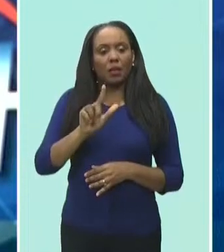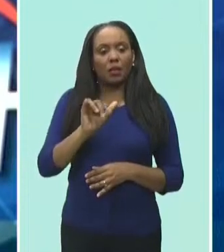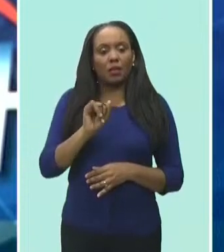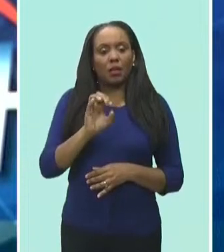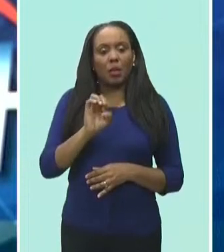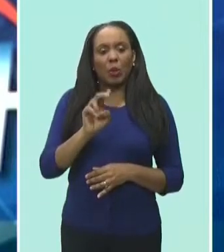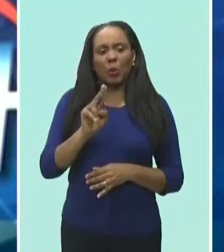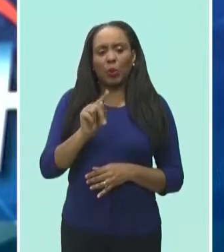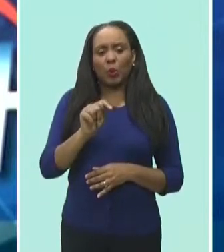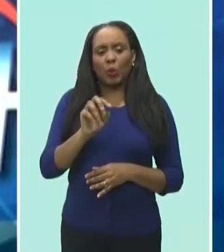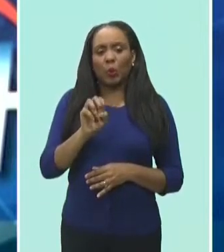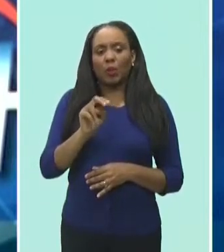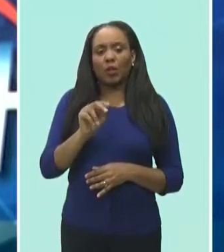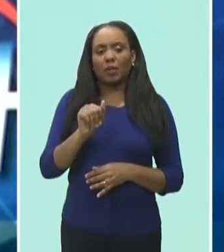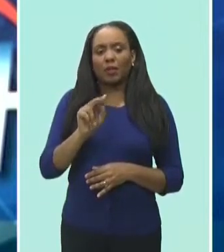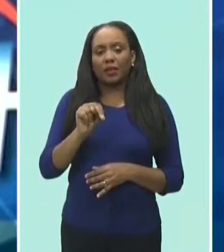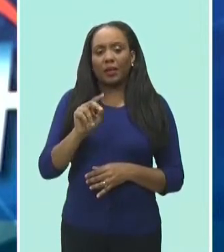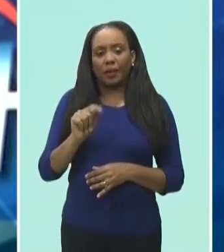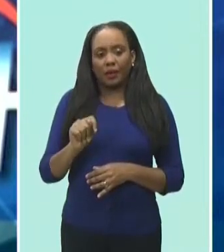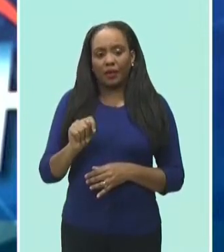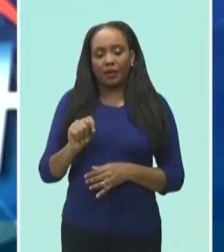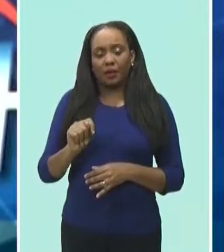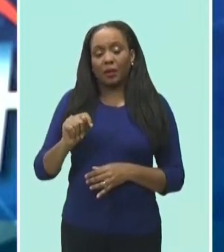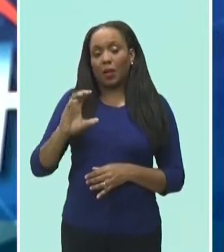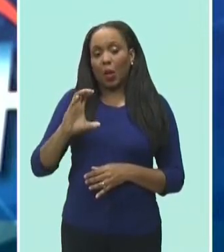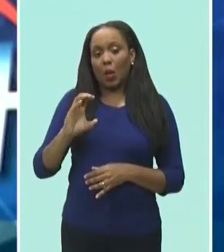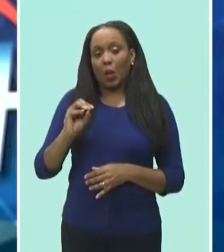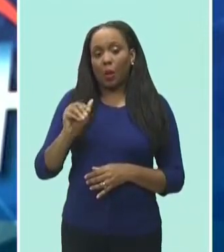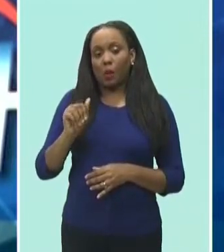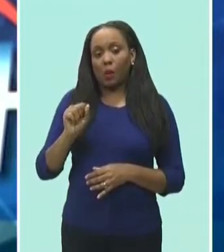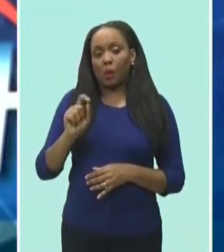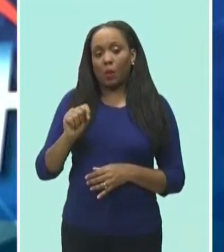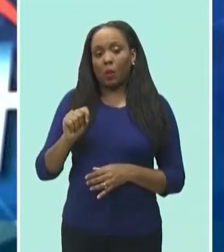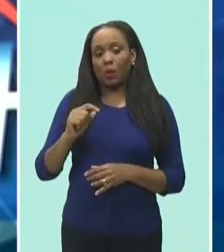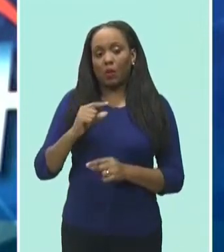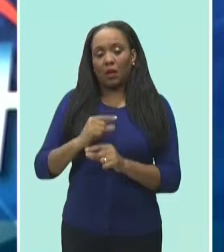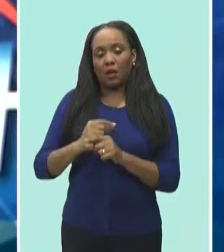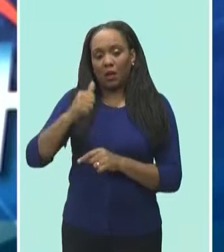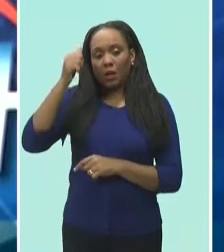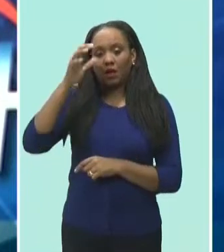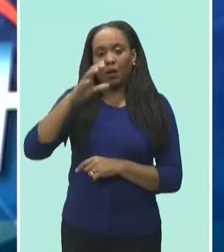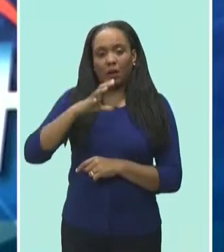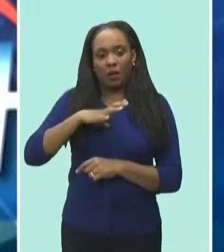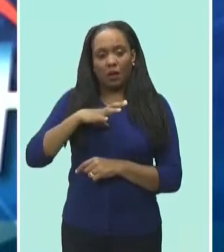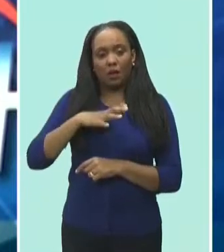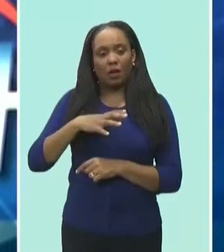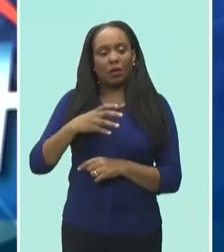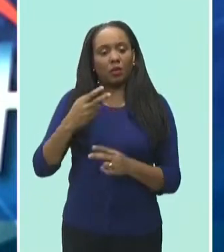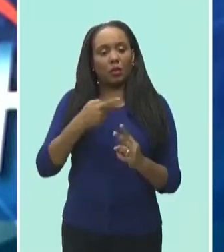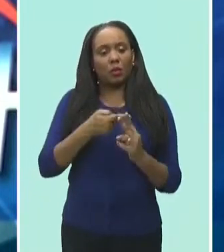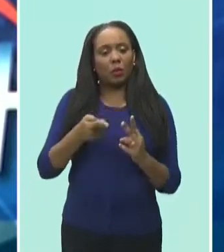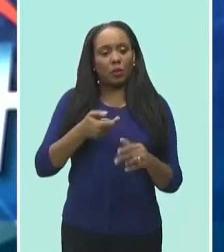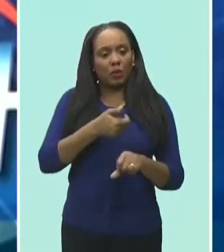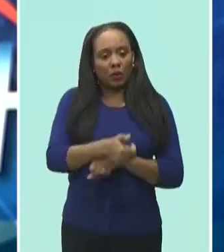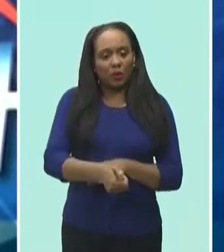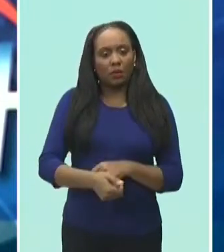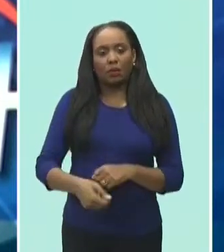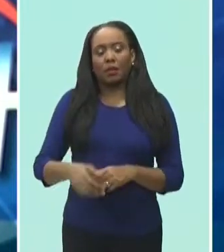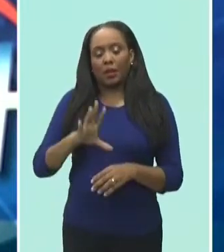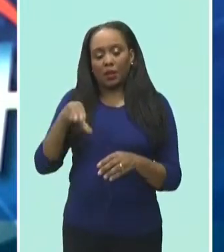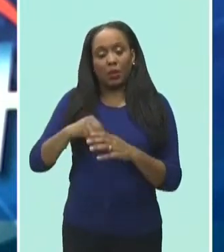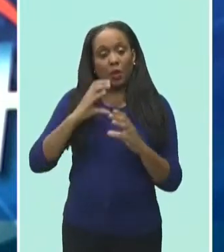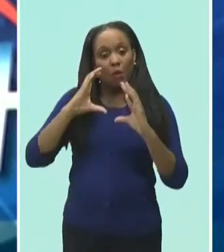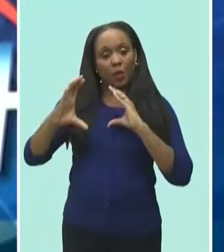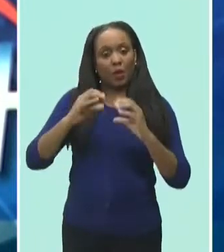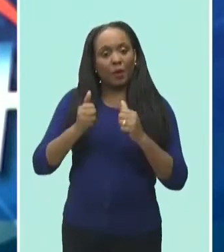David Herwood faces a number of charges, including 2 counts of communicating with the enemy. Sharika Griffith was present for day 1 of